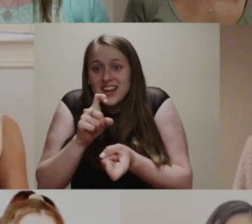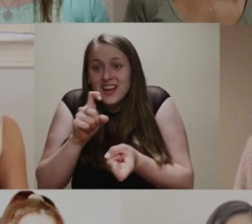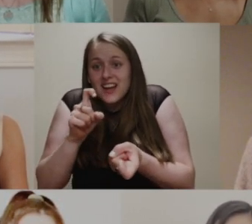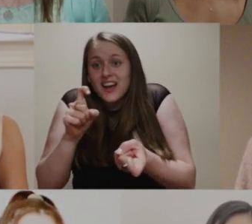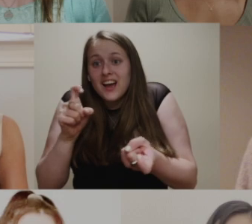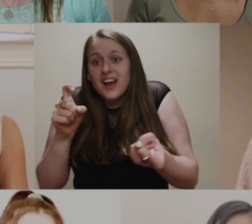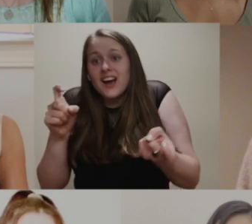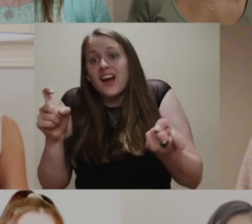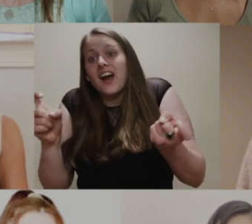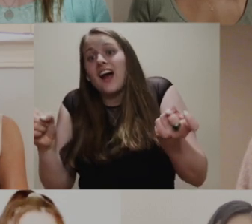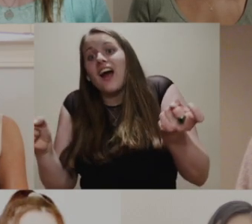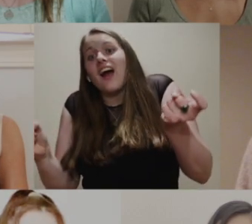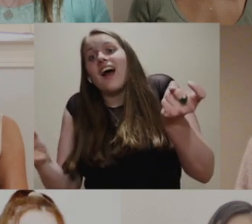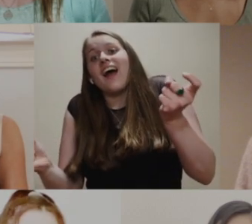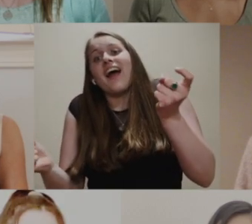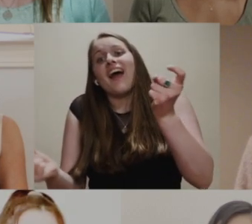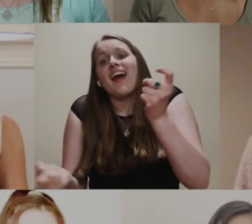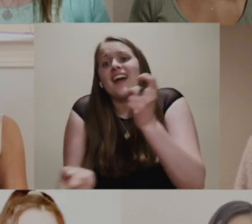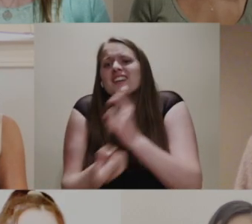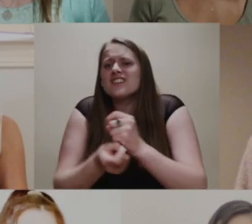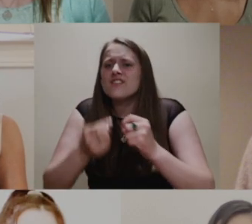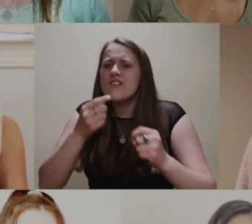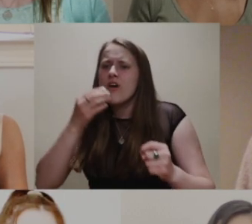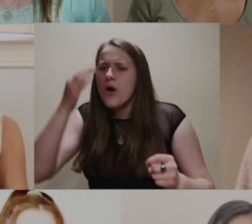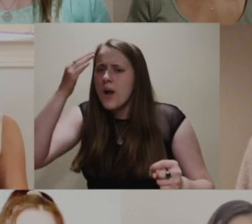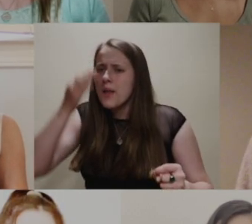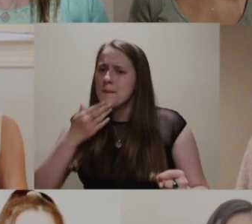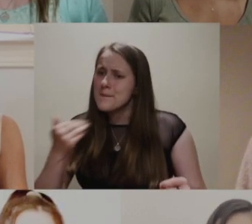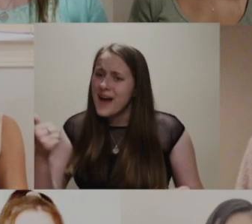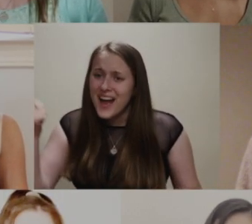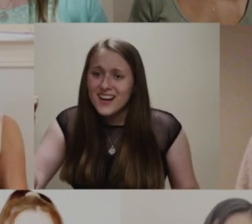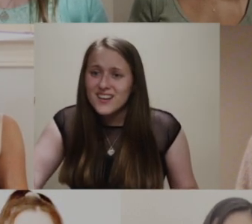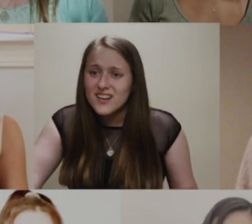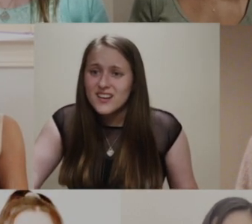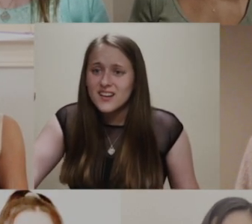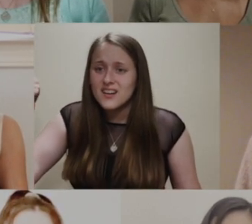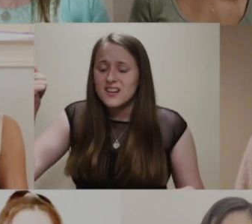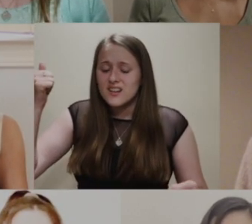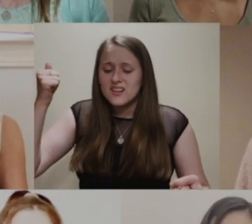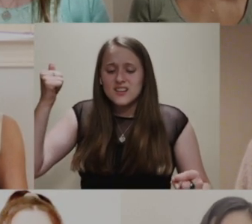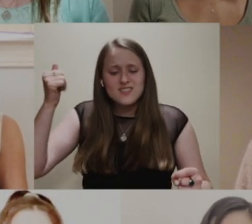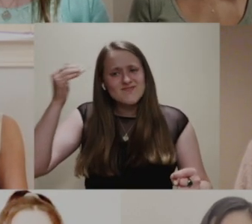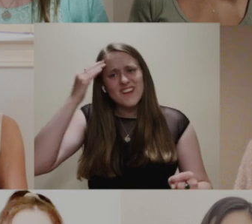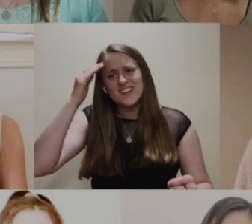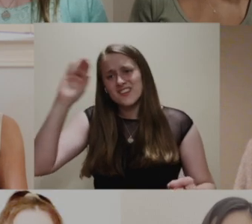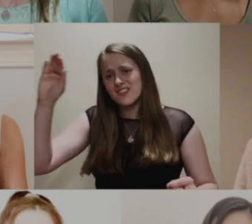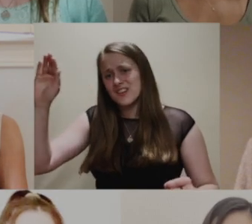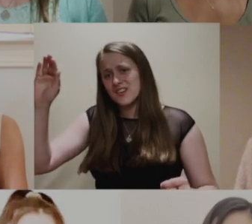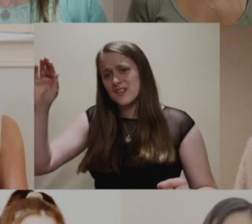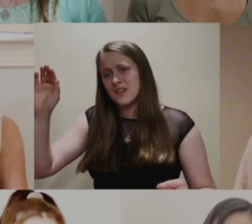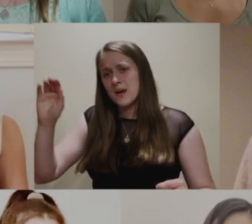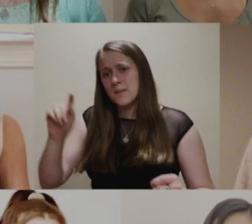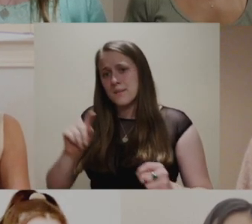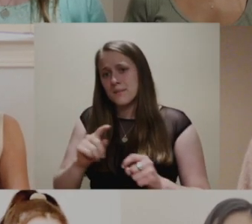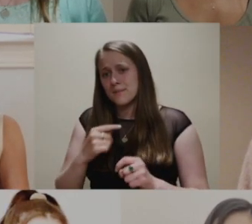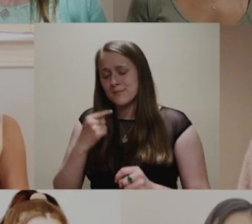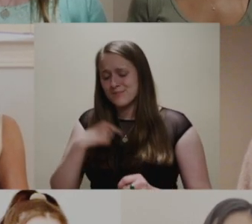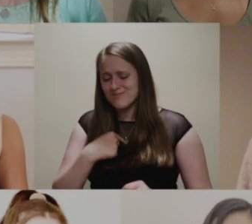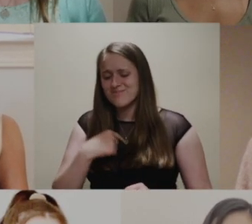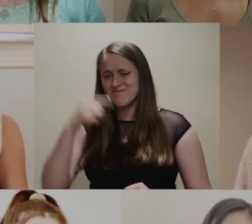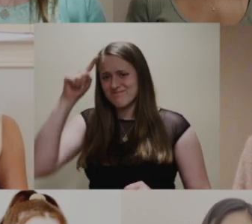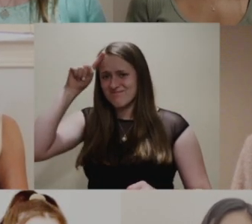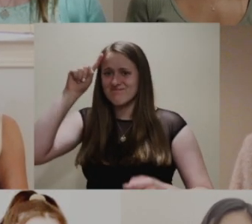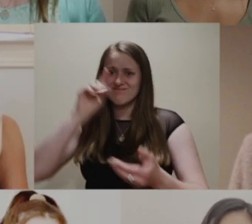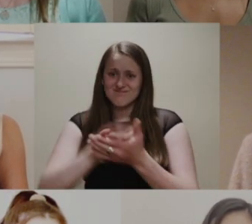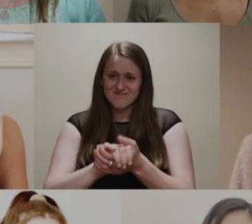say if I've been changed For the better I